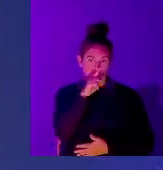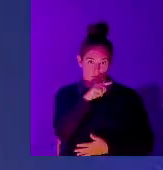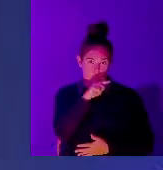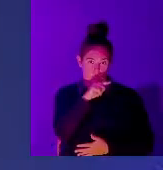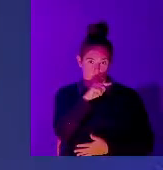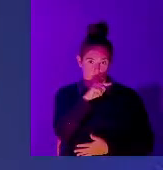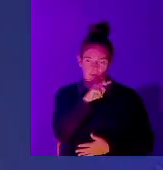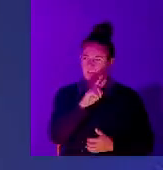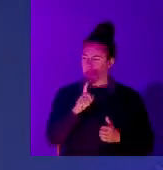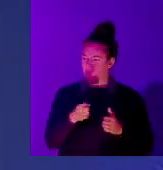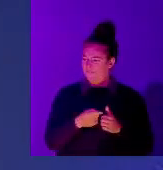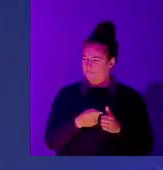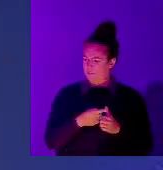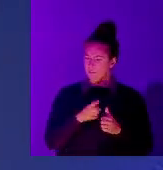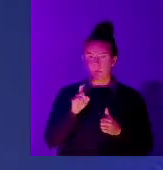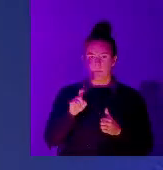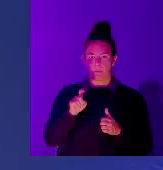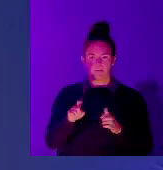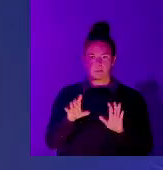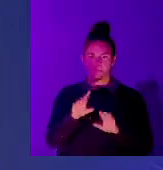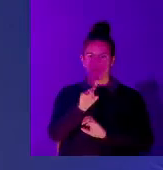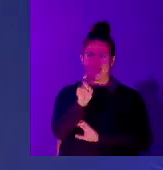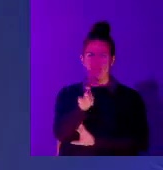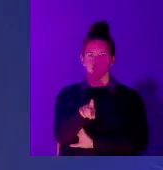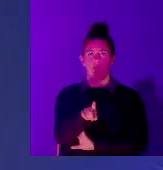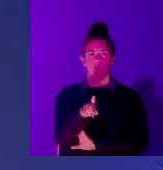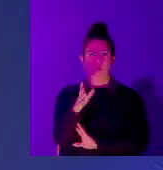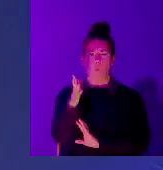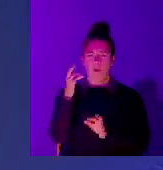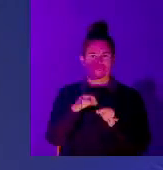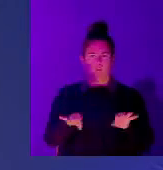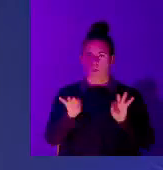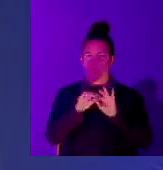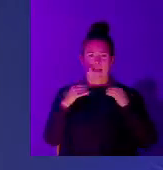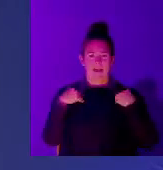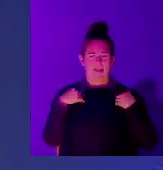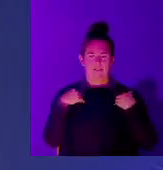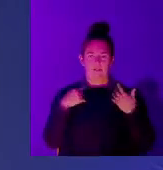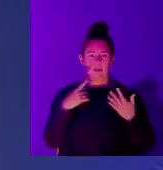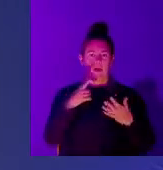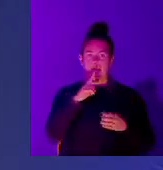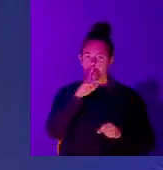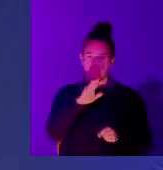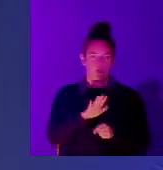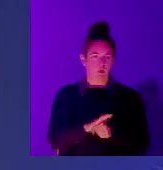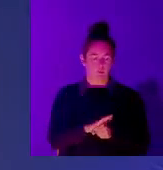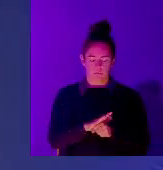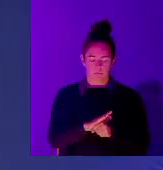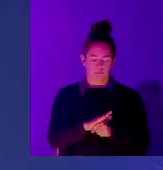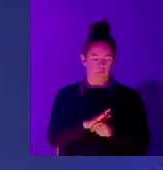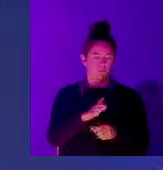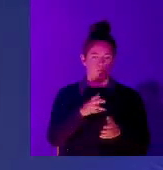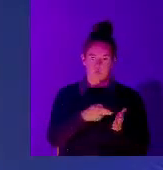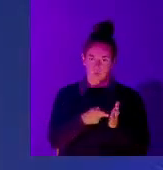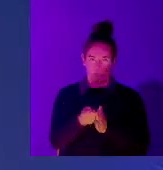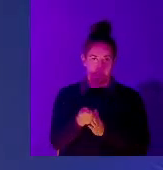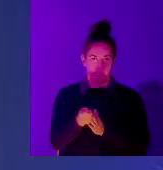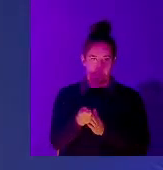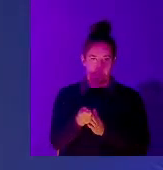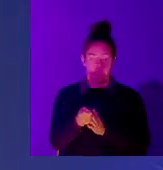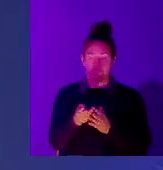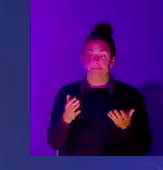be absolute truth? Well, I'll answer that with another question. Who is